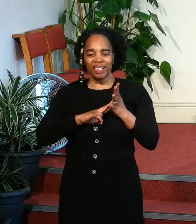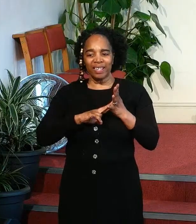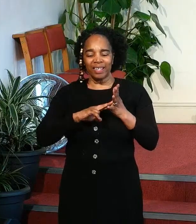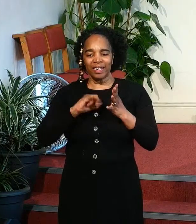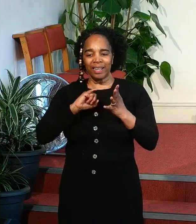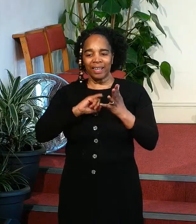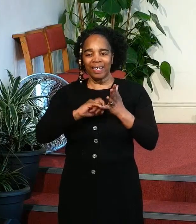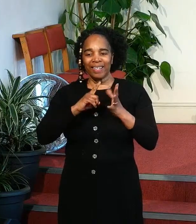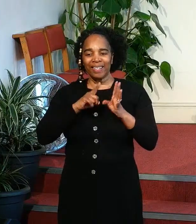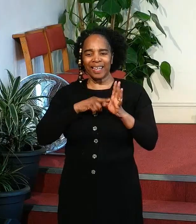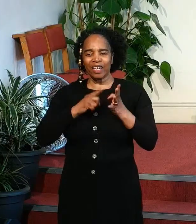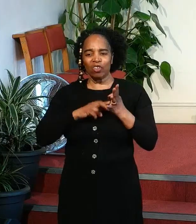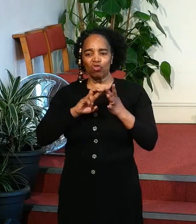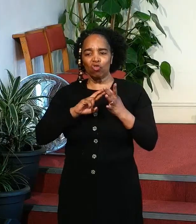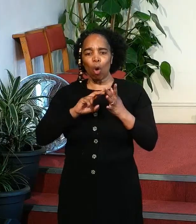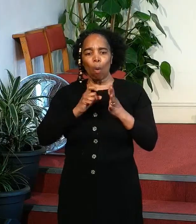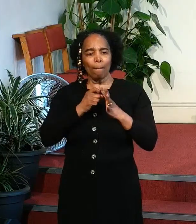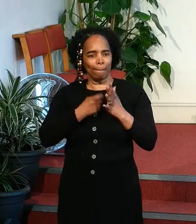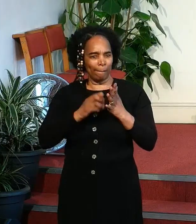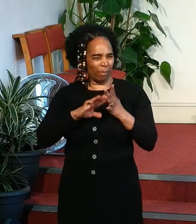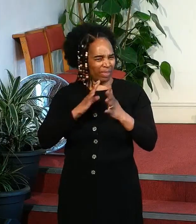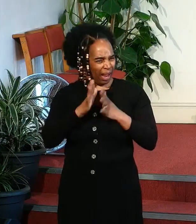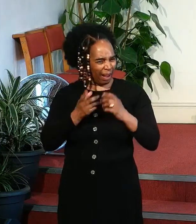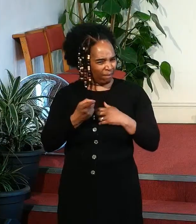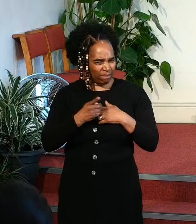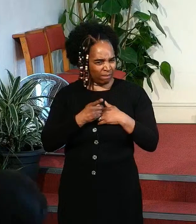Let's stand for prayer.